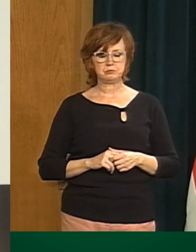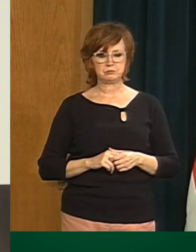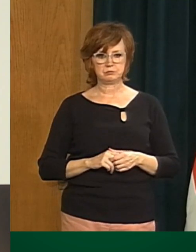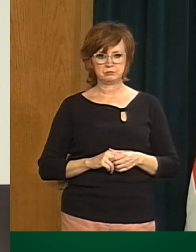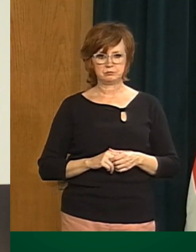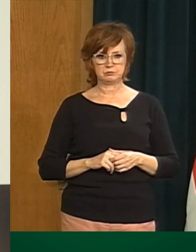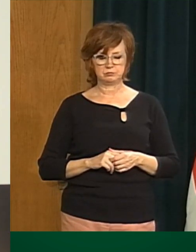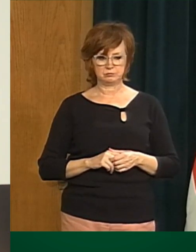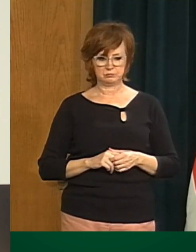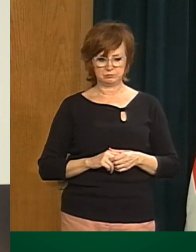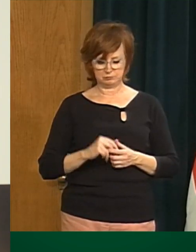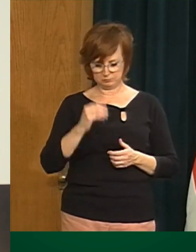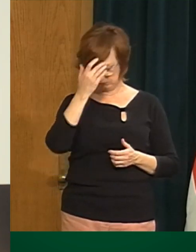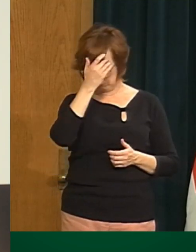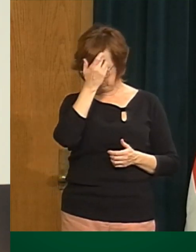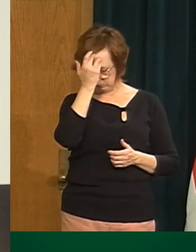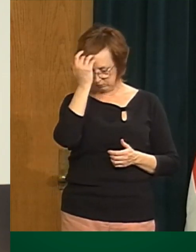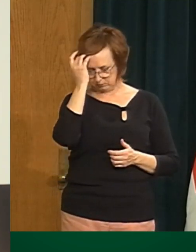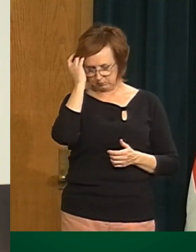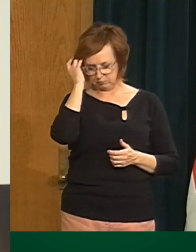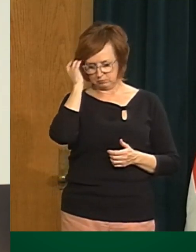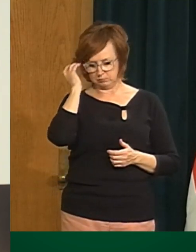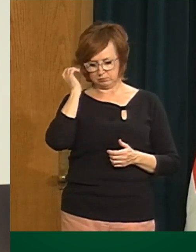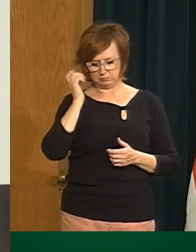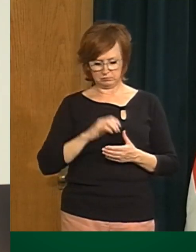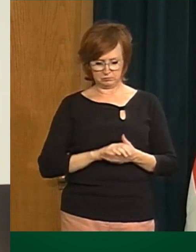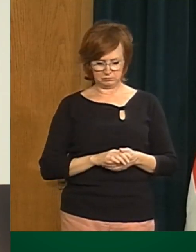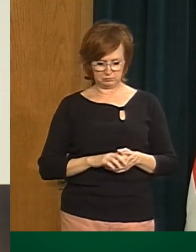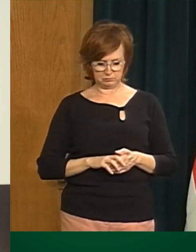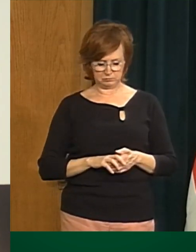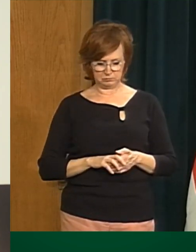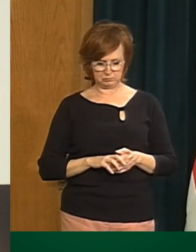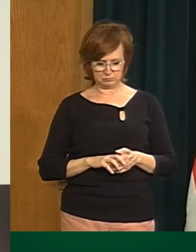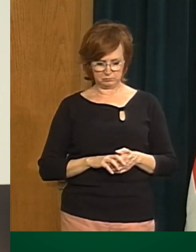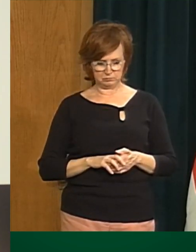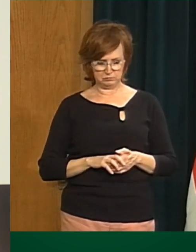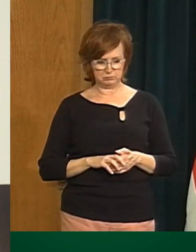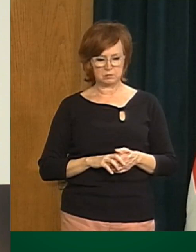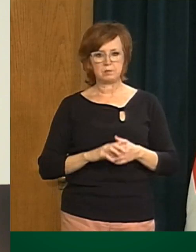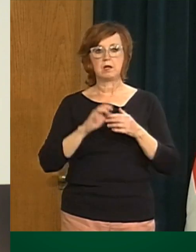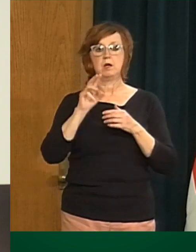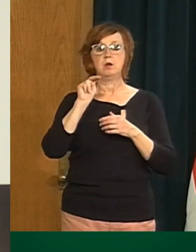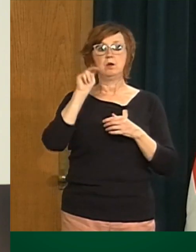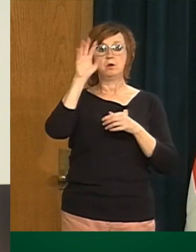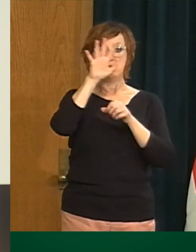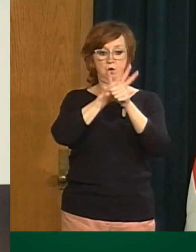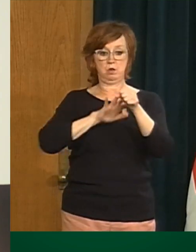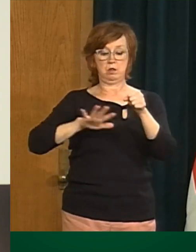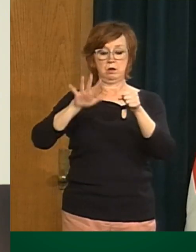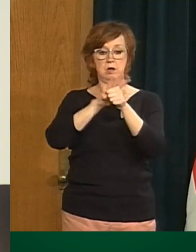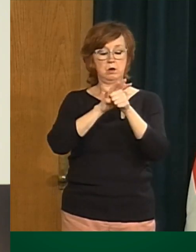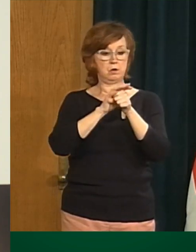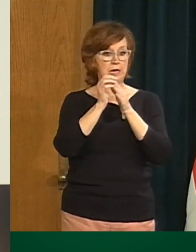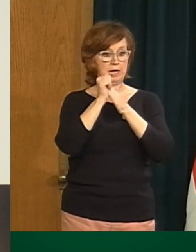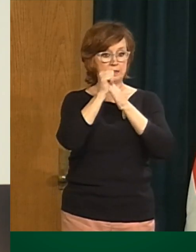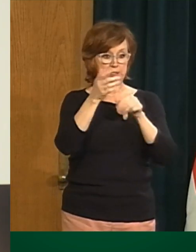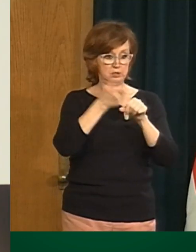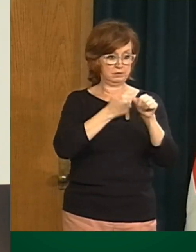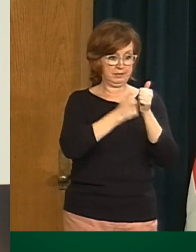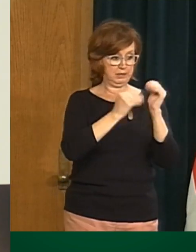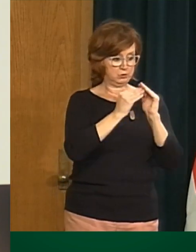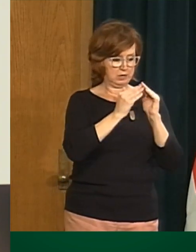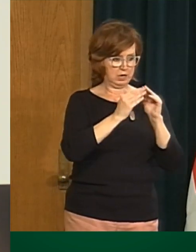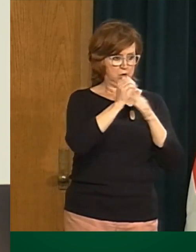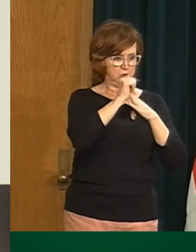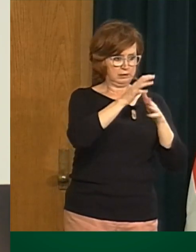where elders and youth, they are taking significant steps to educate each other to minimize this in terms of